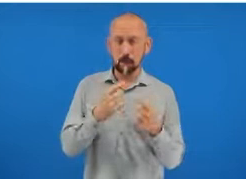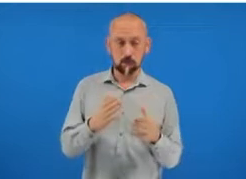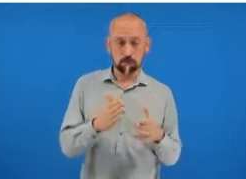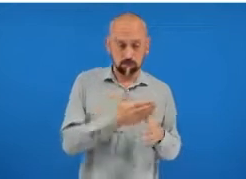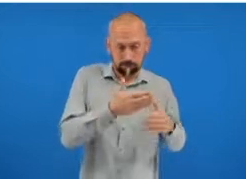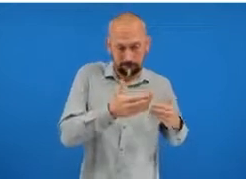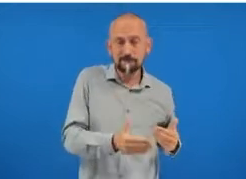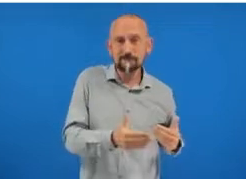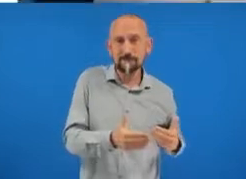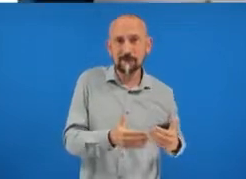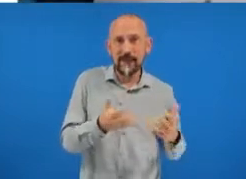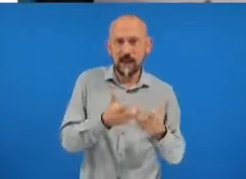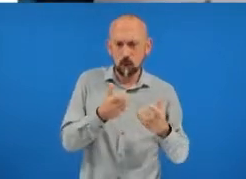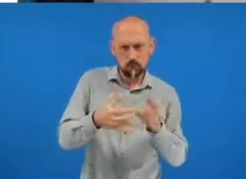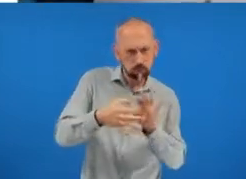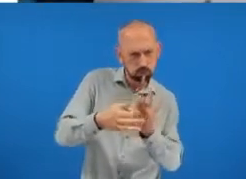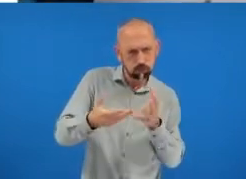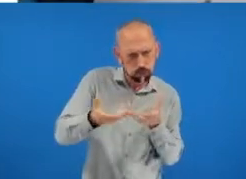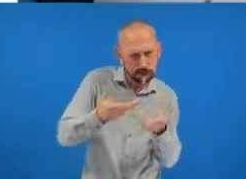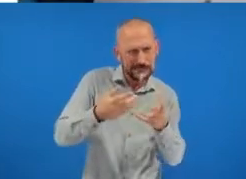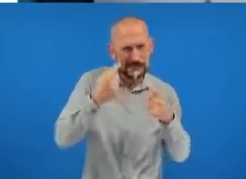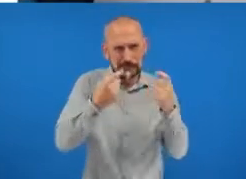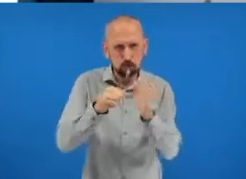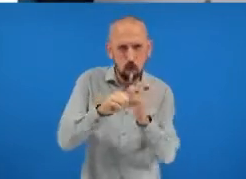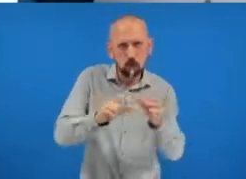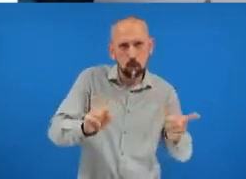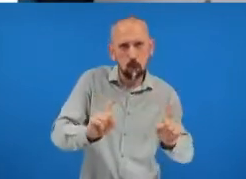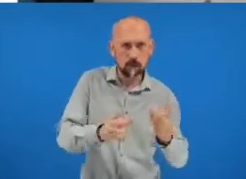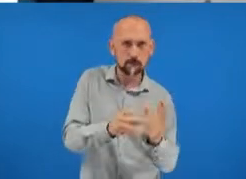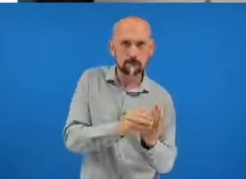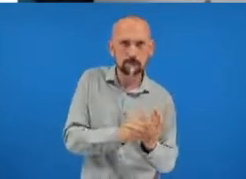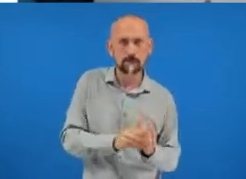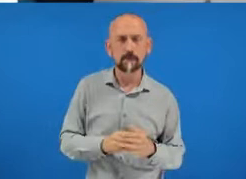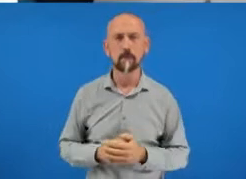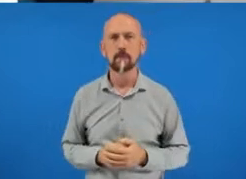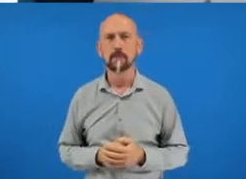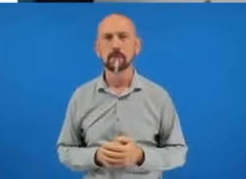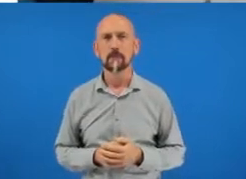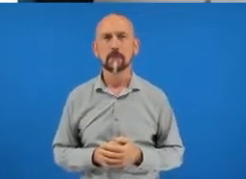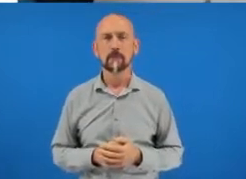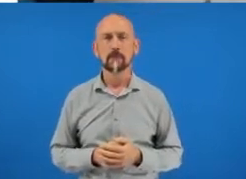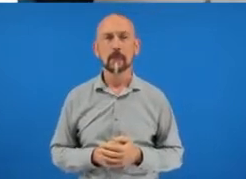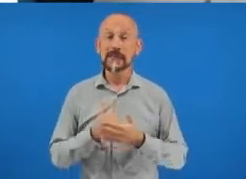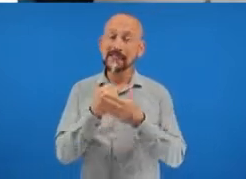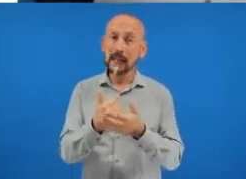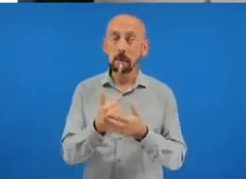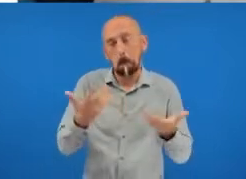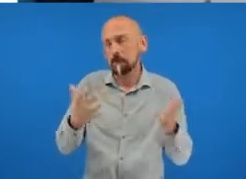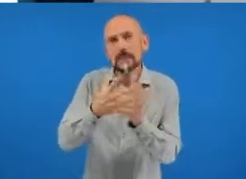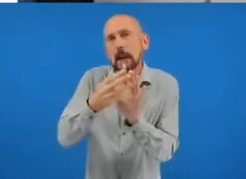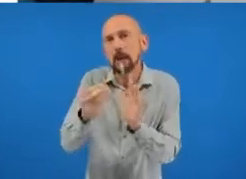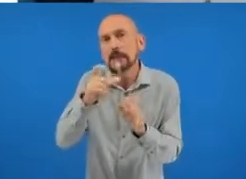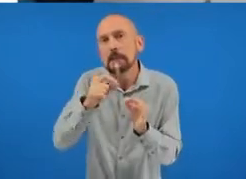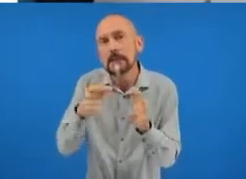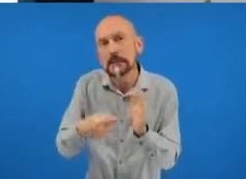the problem together, or the problems in therapy. Now, therapy, and CBT as an example, relies on